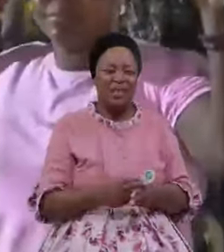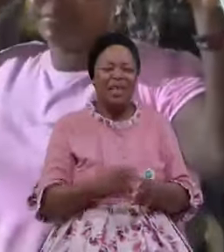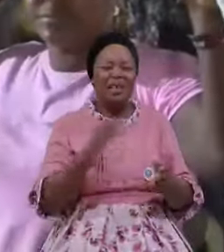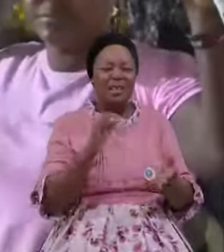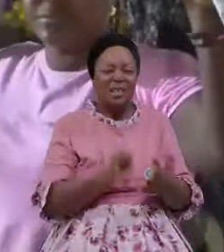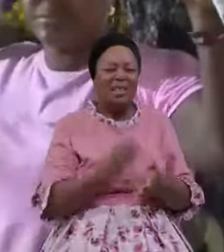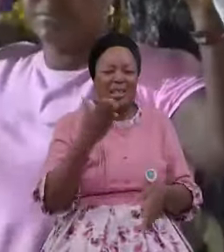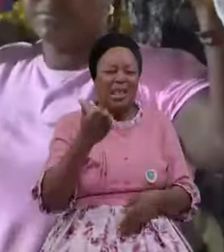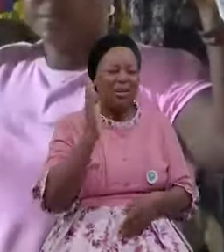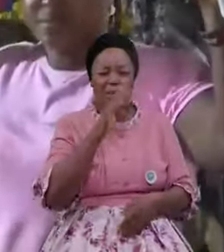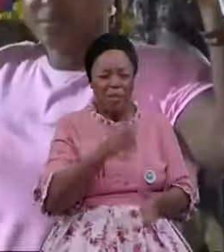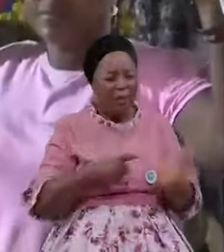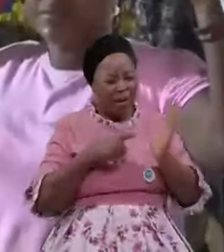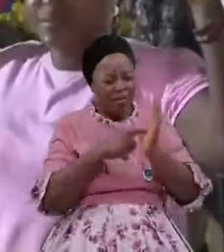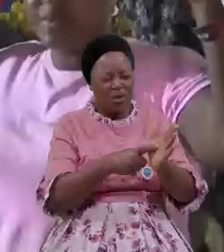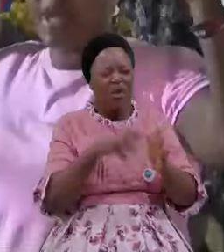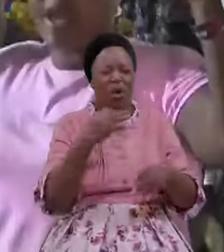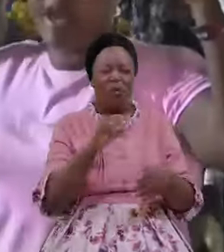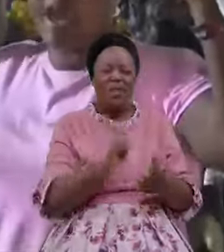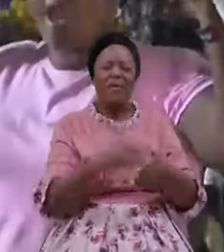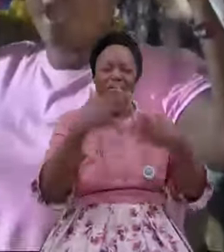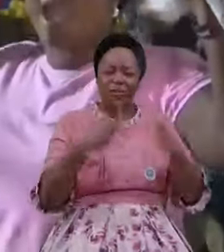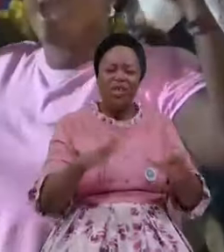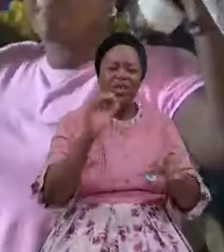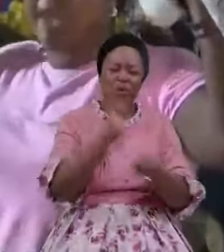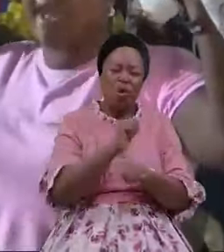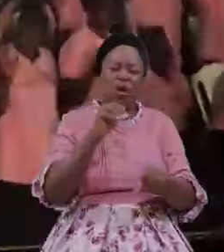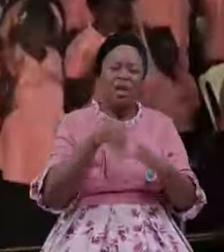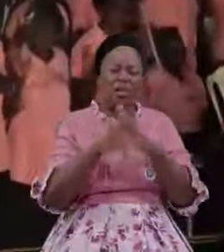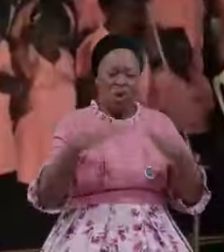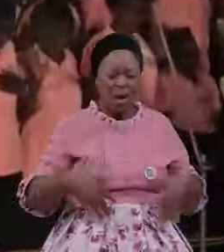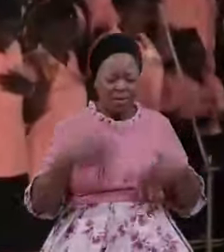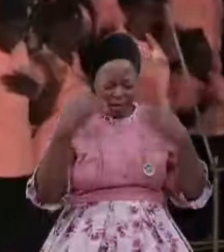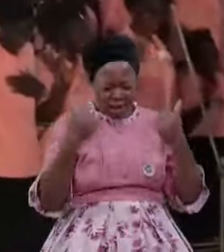manifestation of that finished work in your life right now.